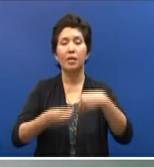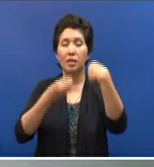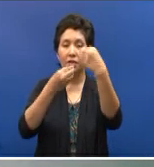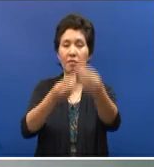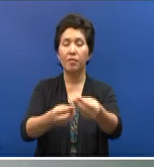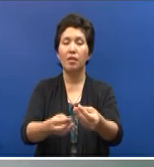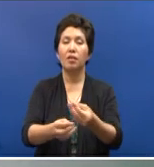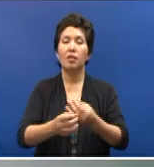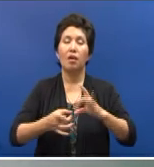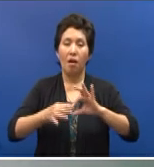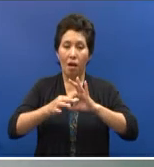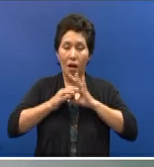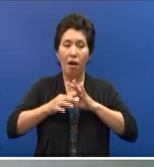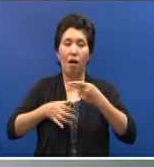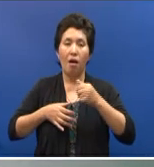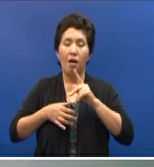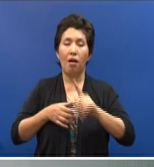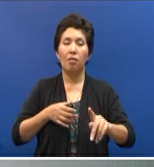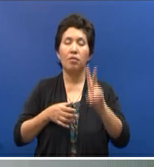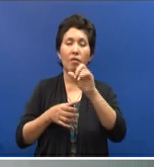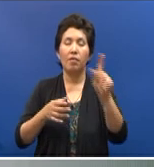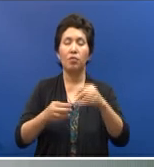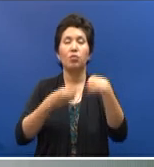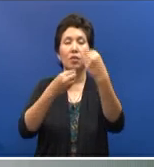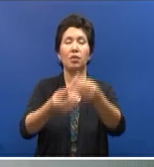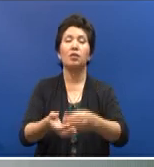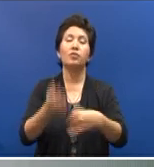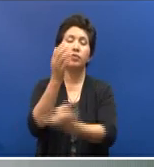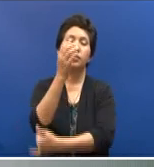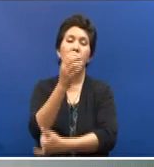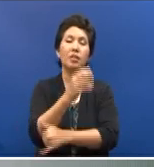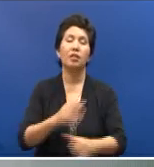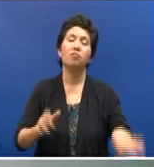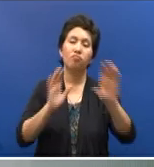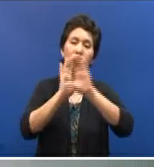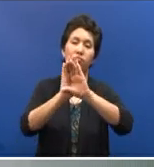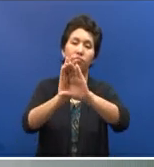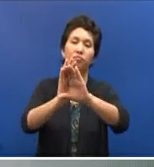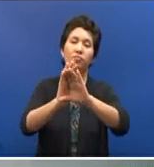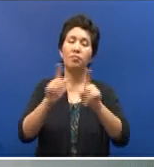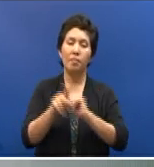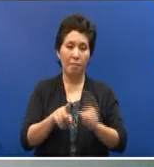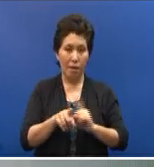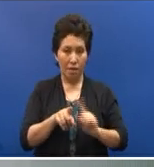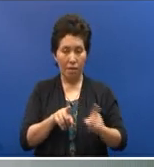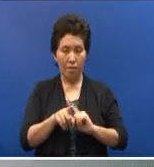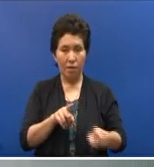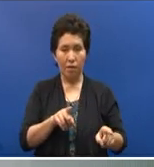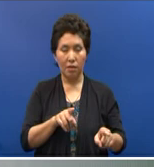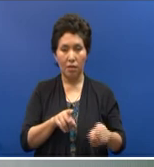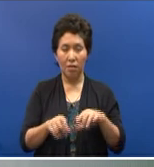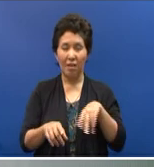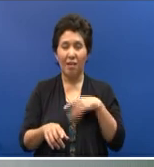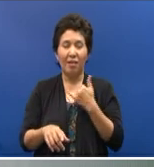right to use the violence to the states. Okay, for example, if anybody found guilty